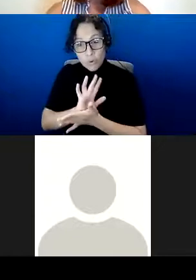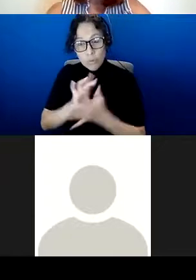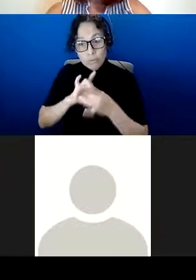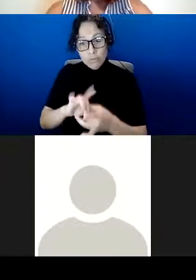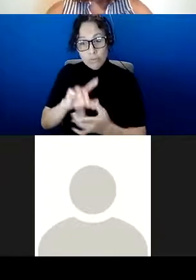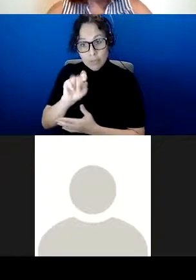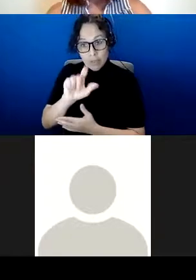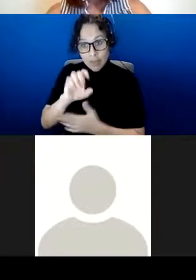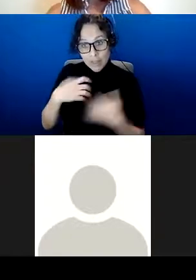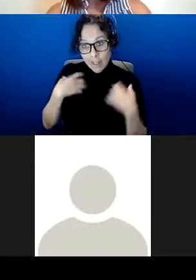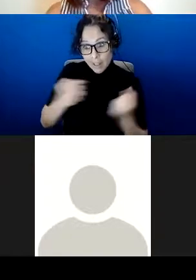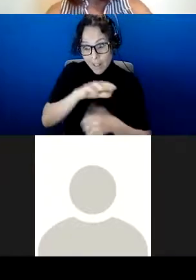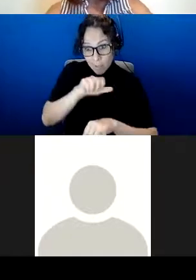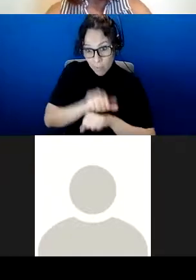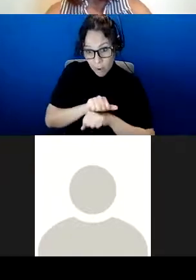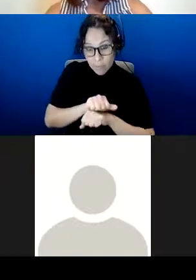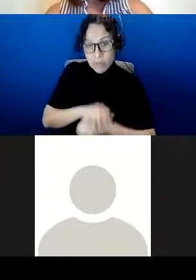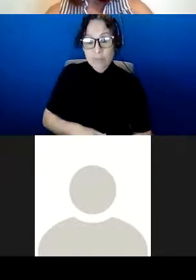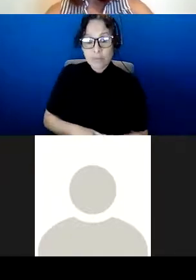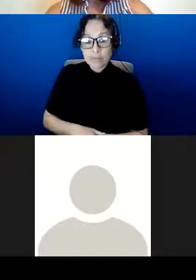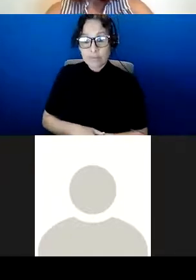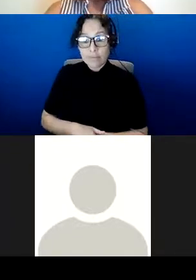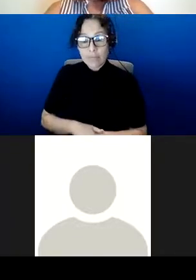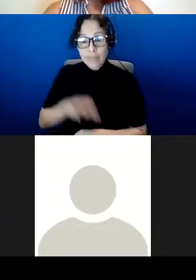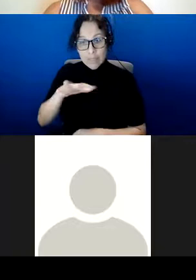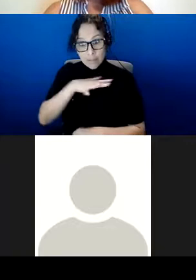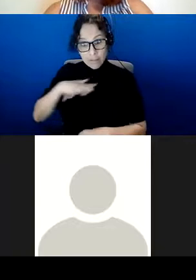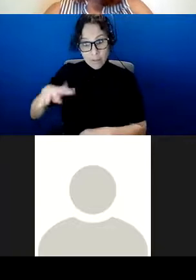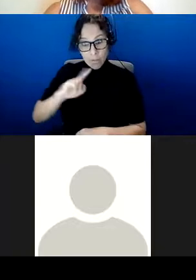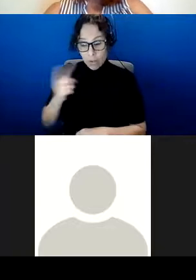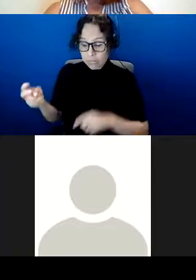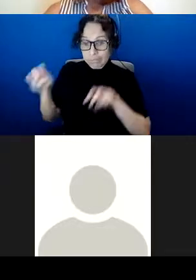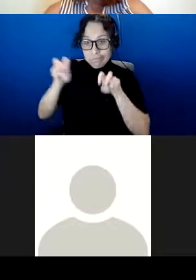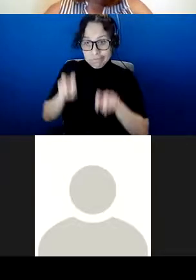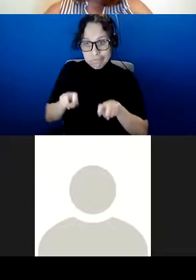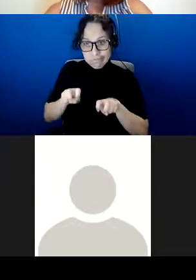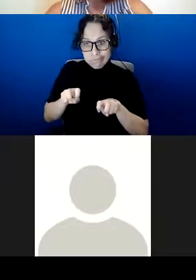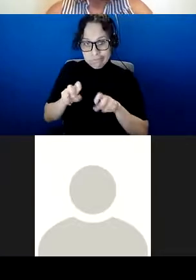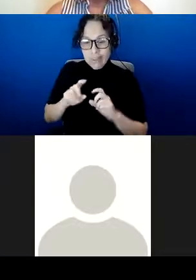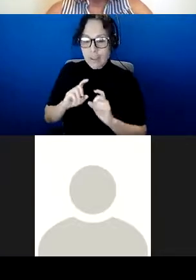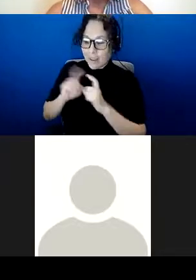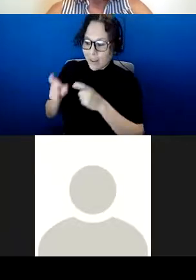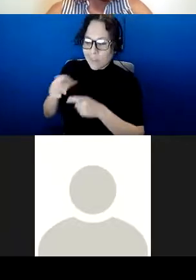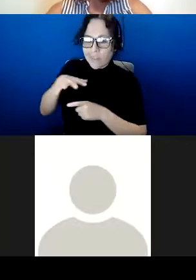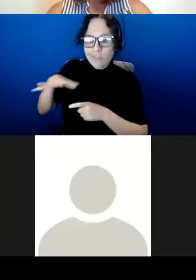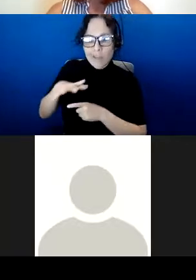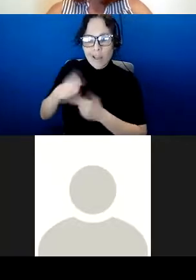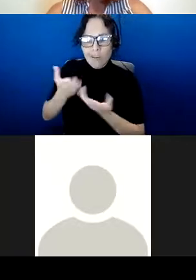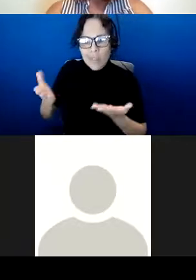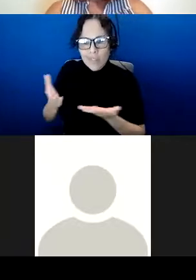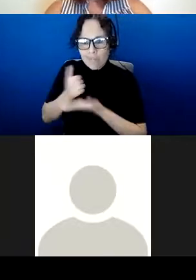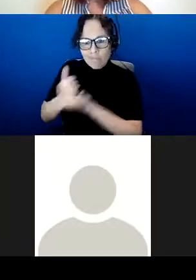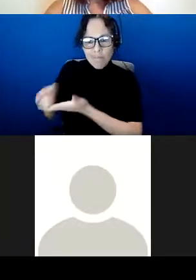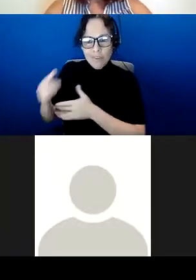appointments. And in this space that they'll be joining you, provide a space and items that will help them feel